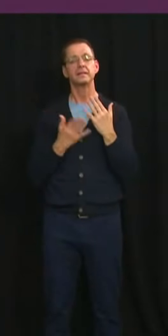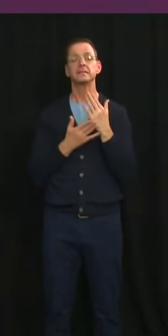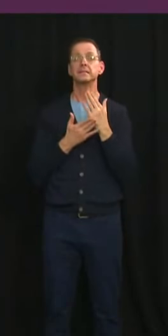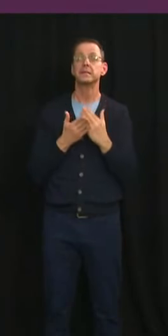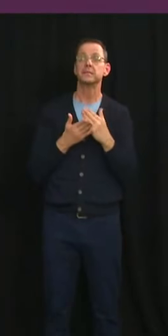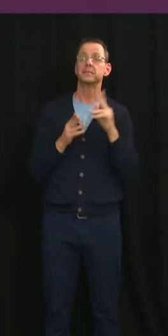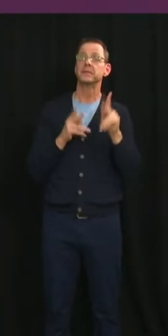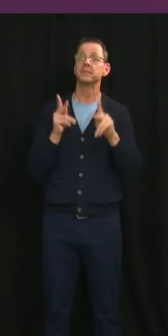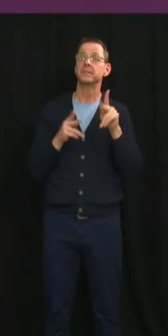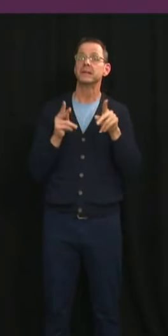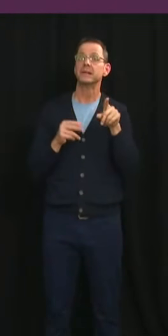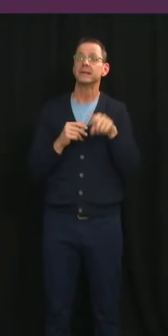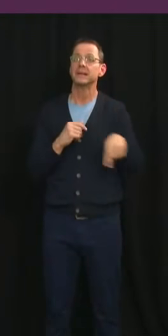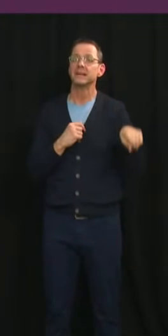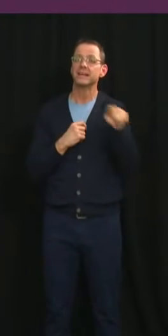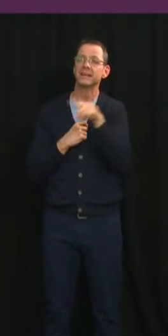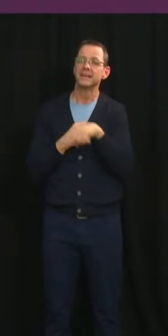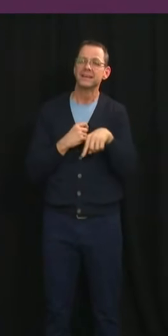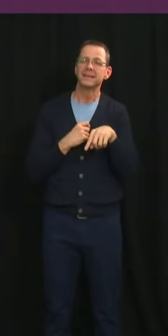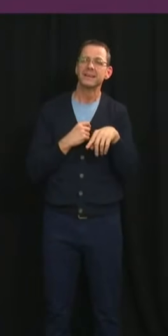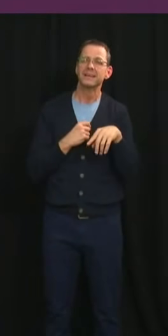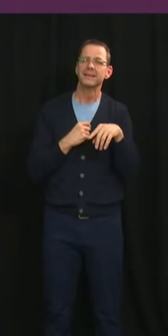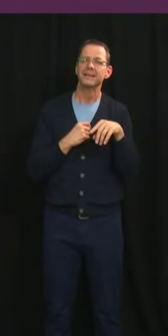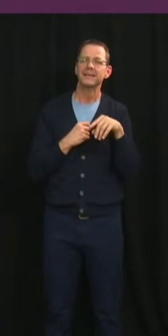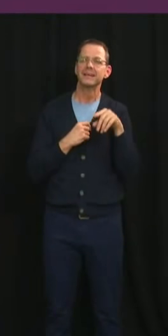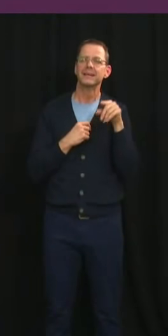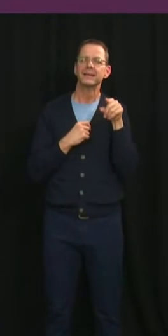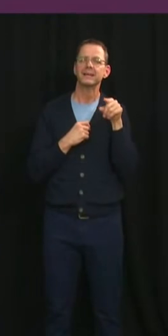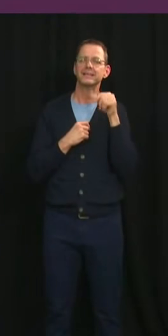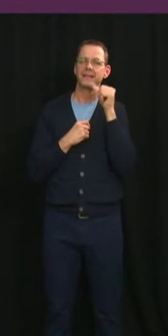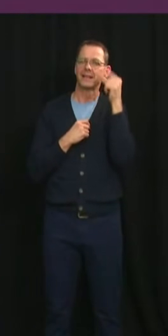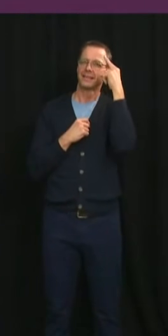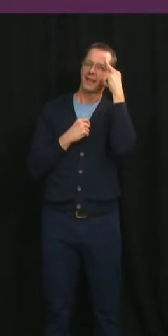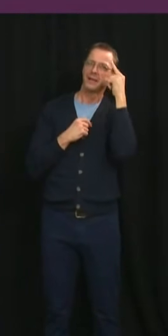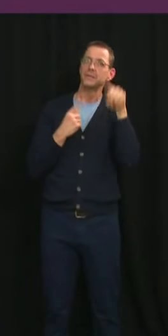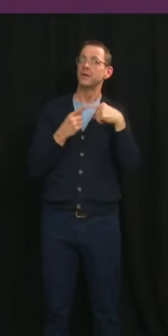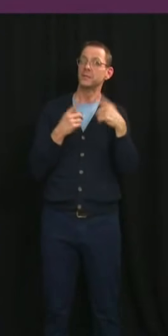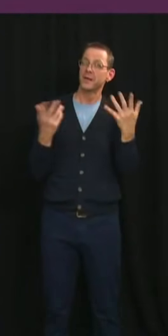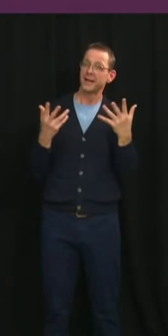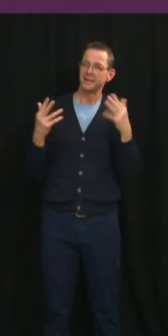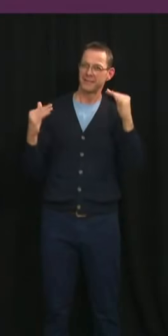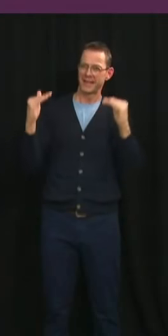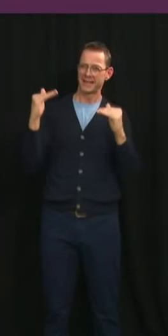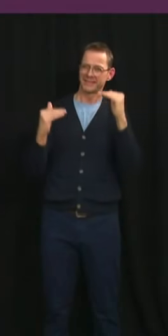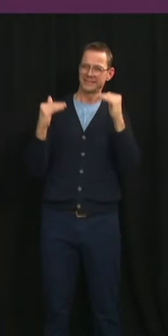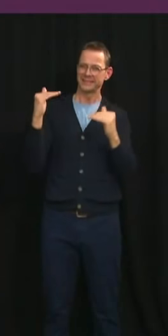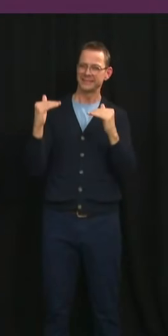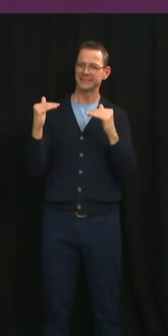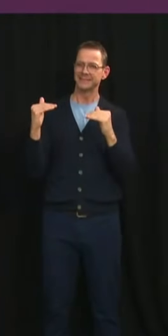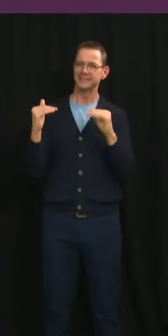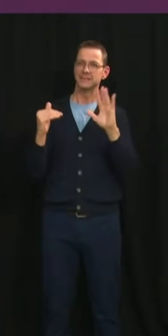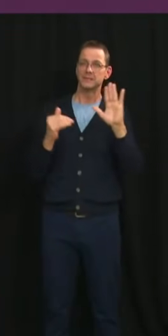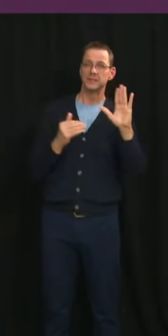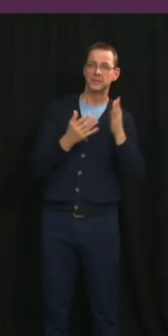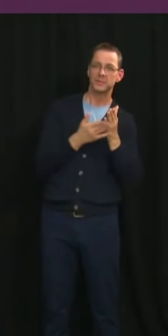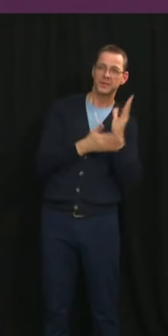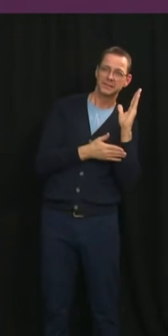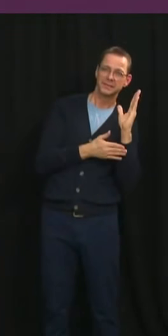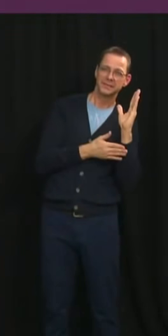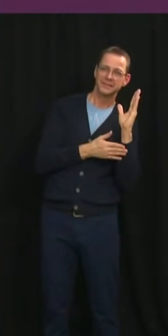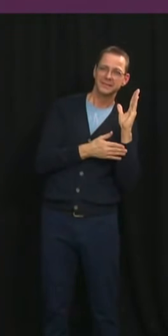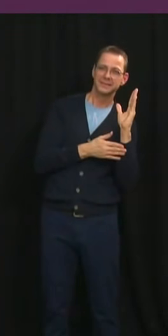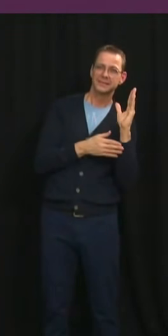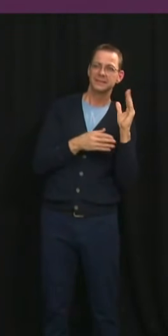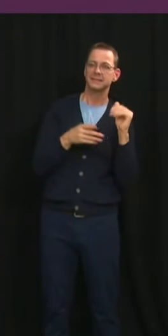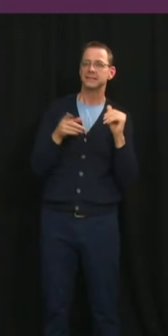to balance the public health imperative with rights and freedoms. In some cases, we see people counseling